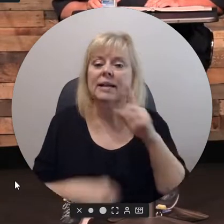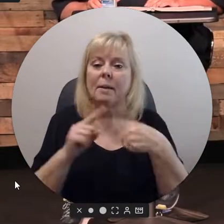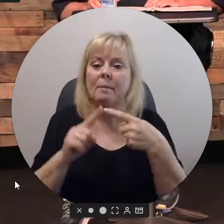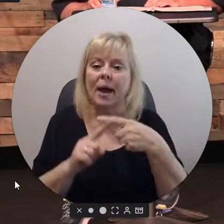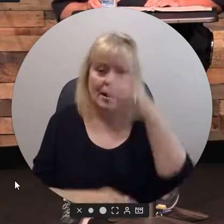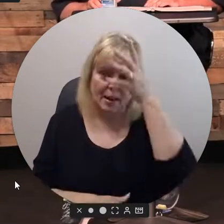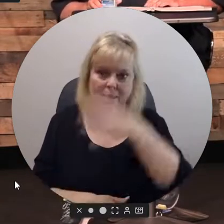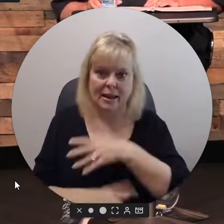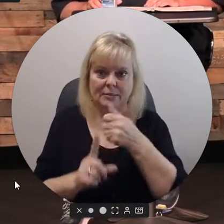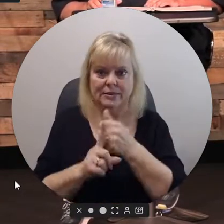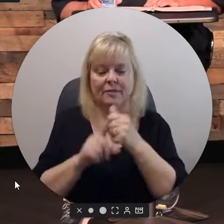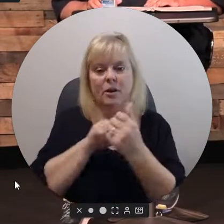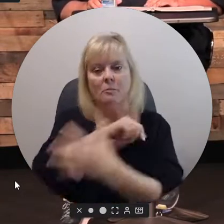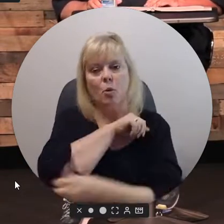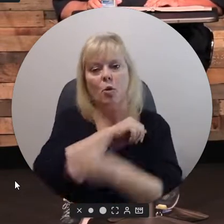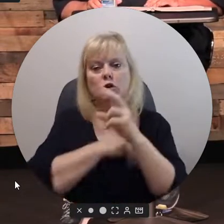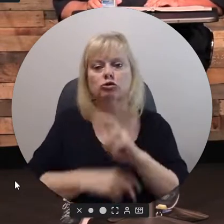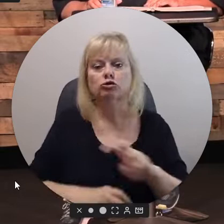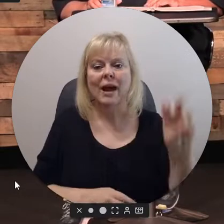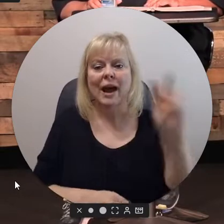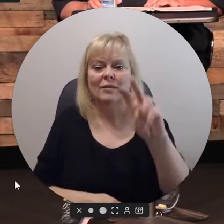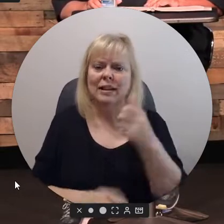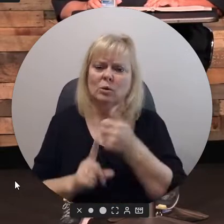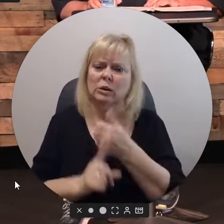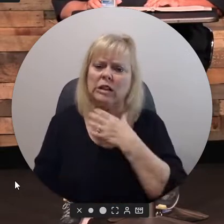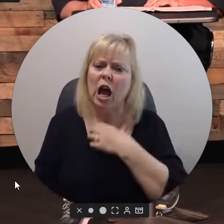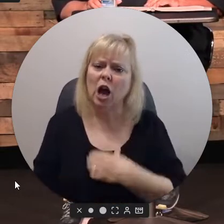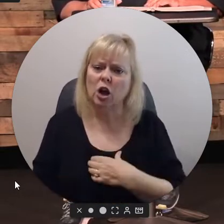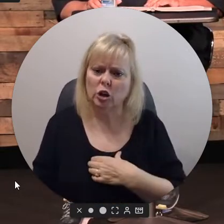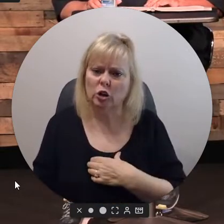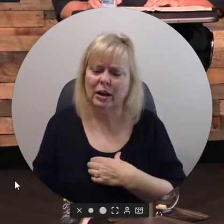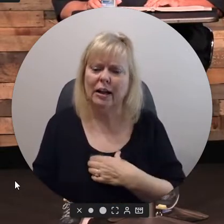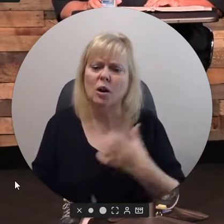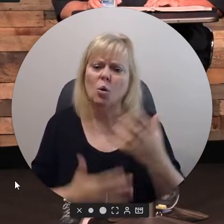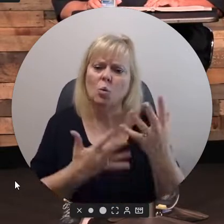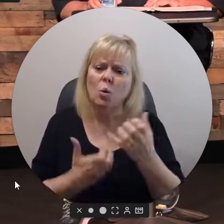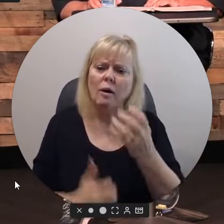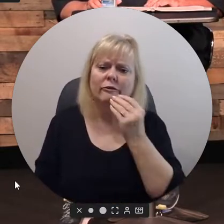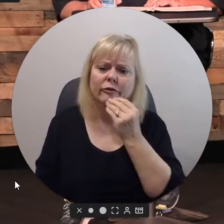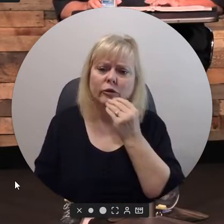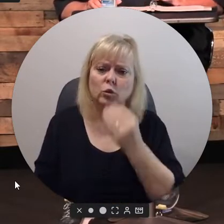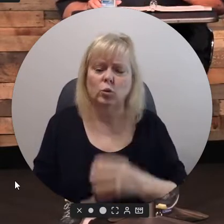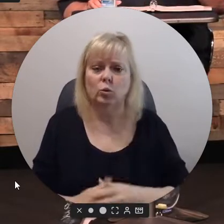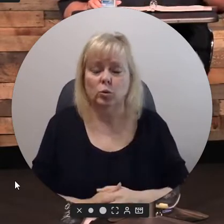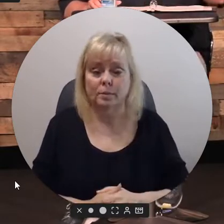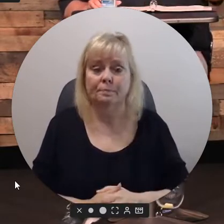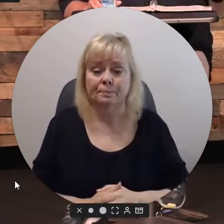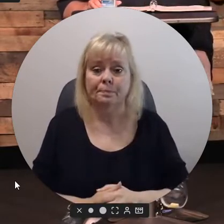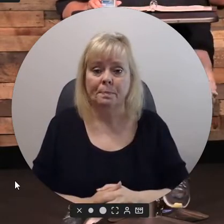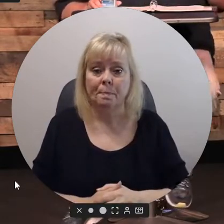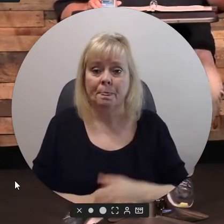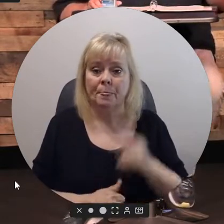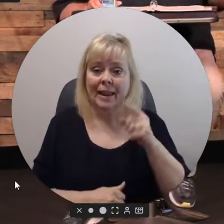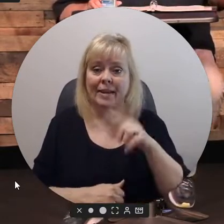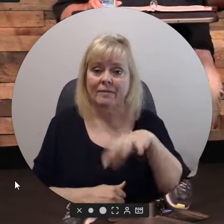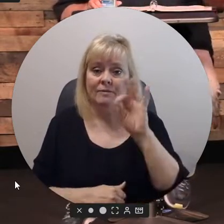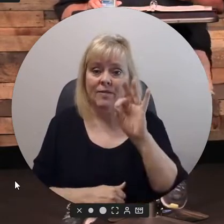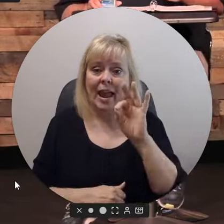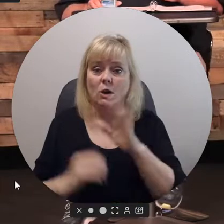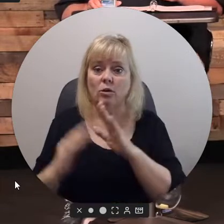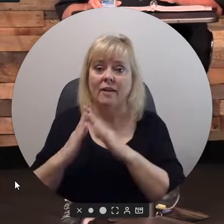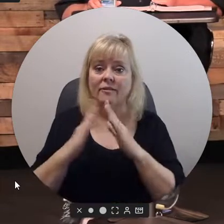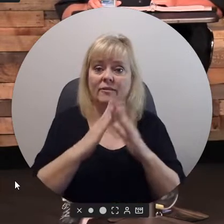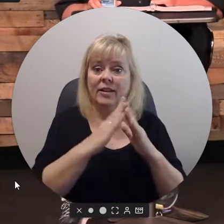found himself hungry and begging for food. He came upon a village of similarly